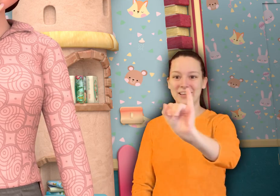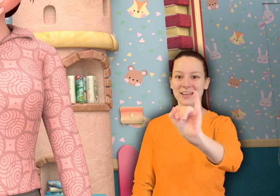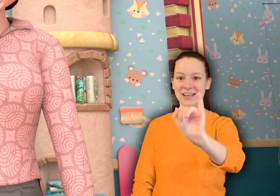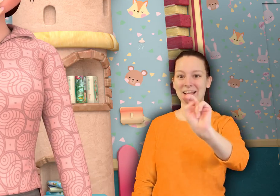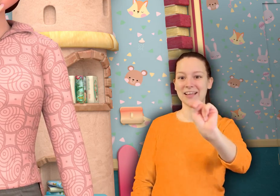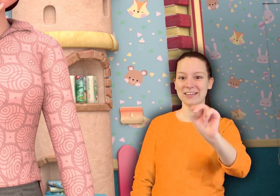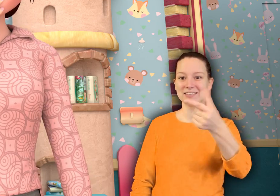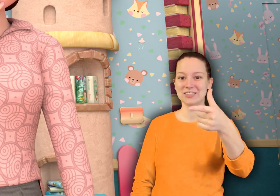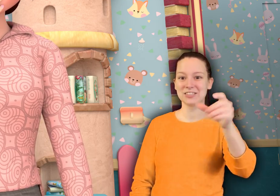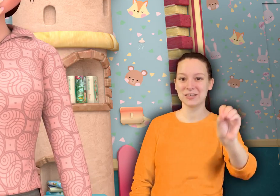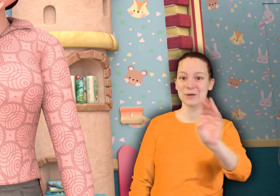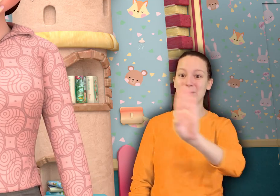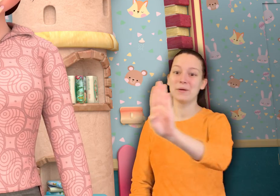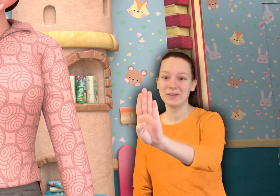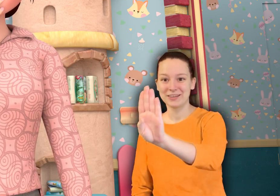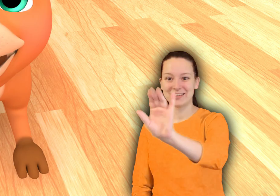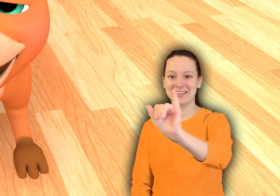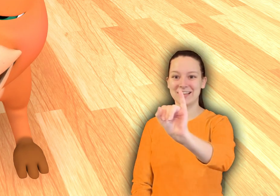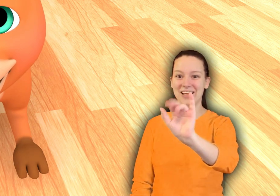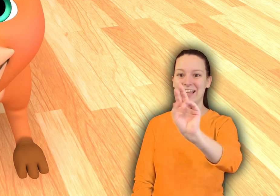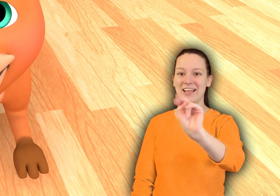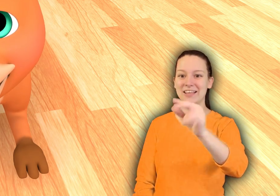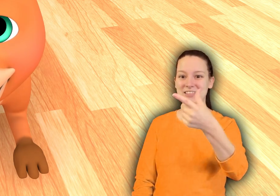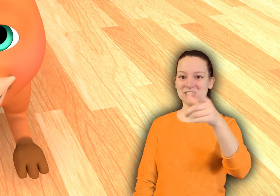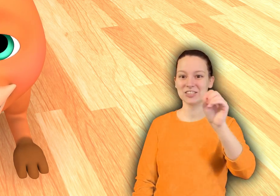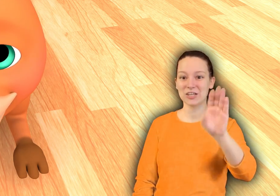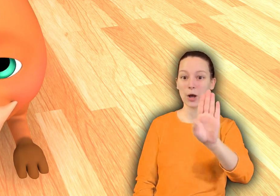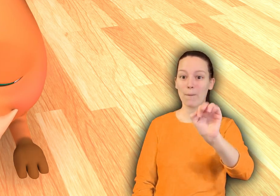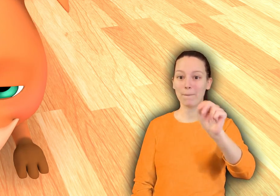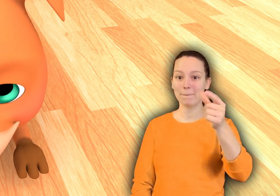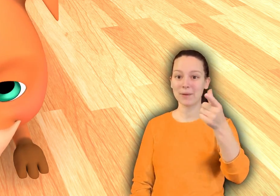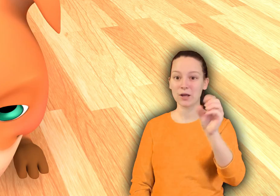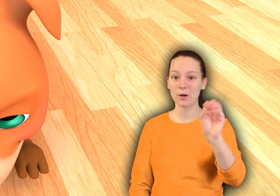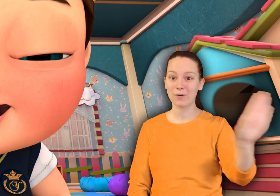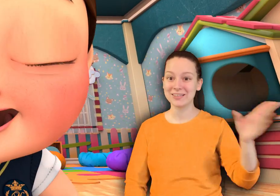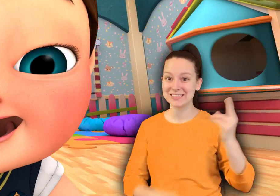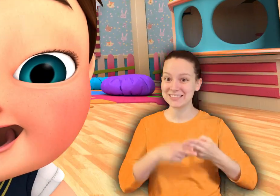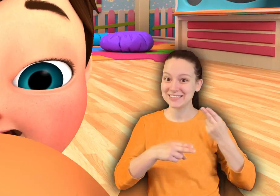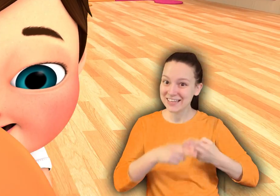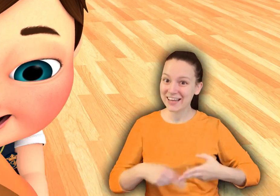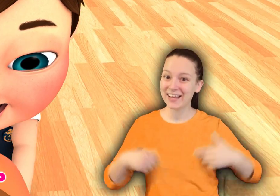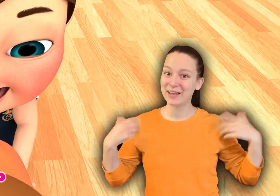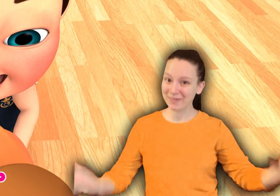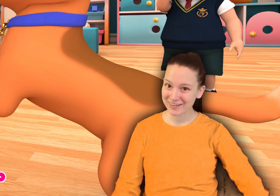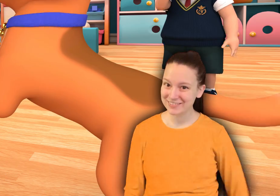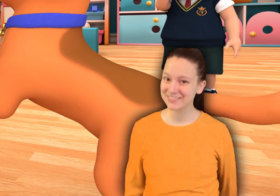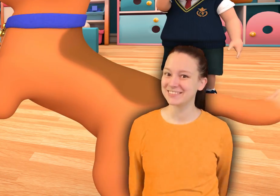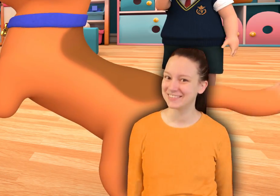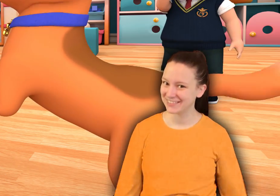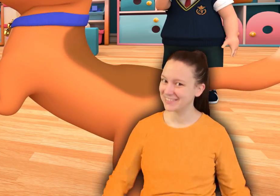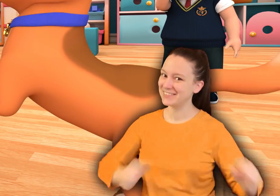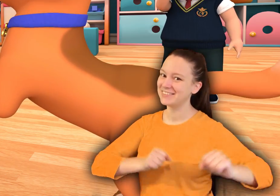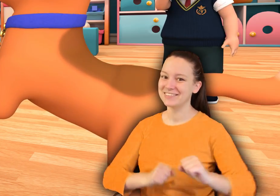b i n g o b i n g o when Bingo was his